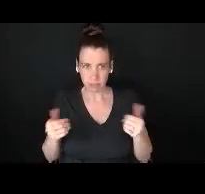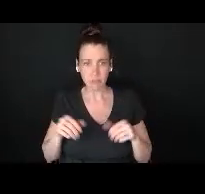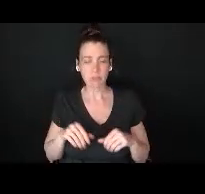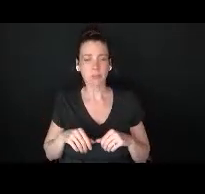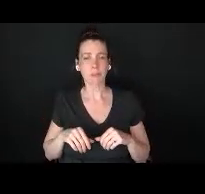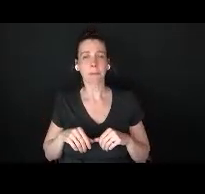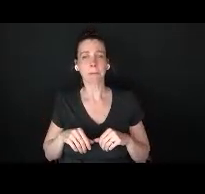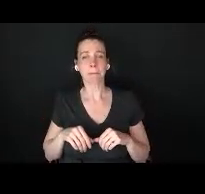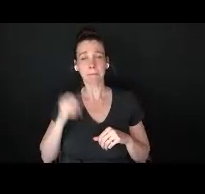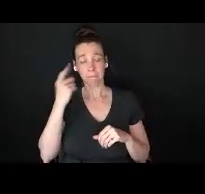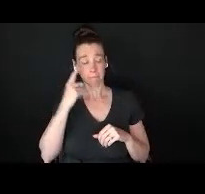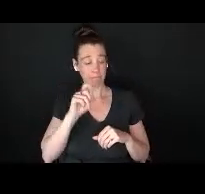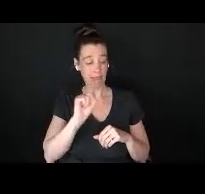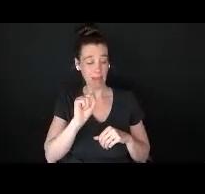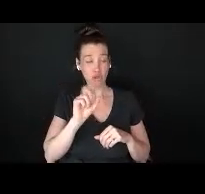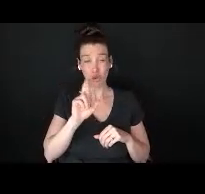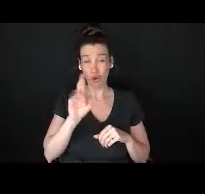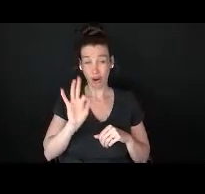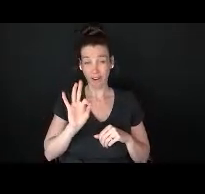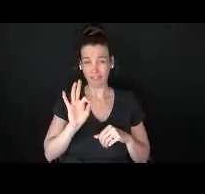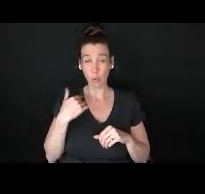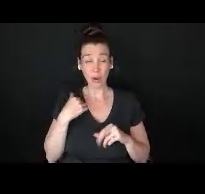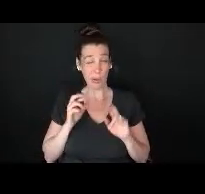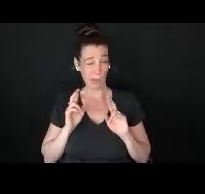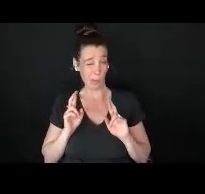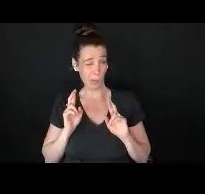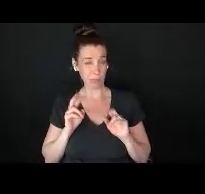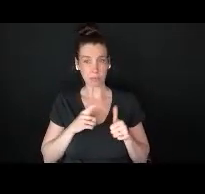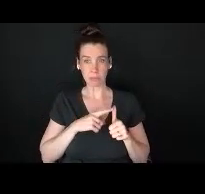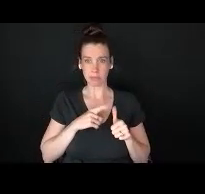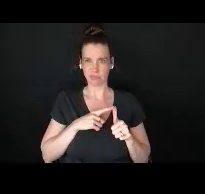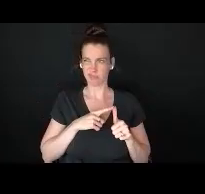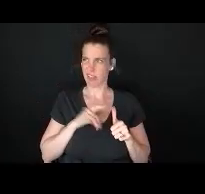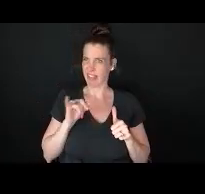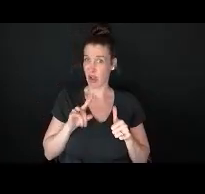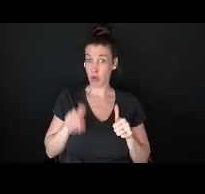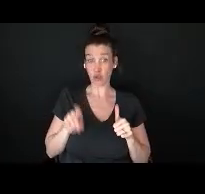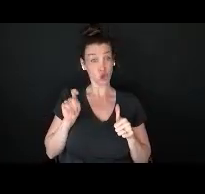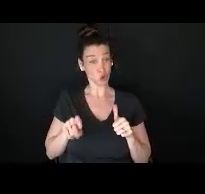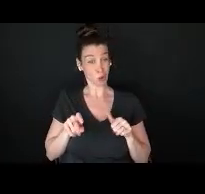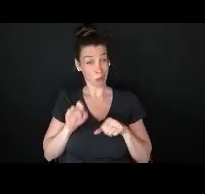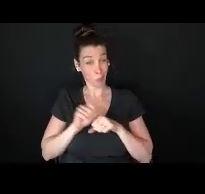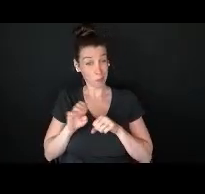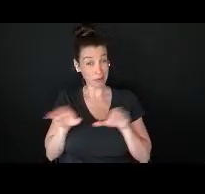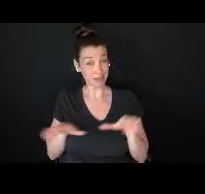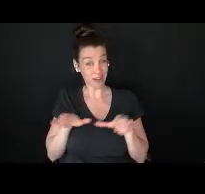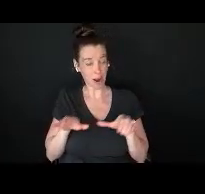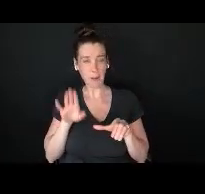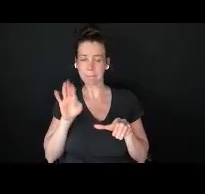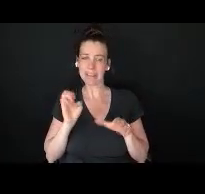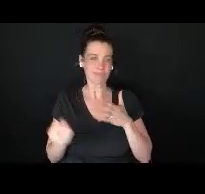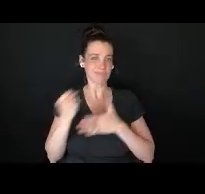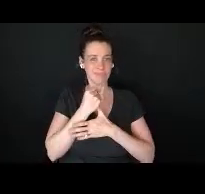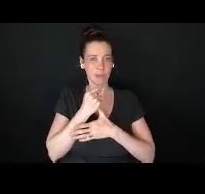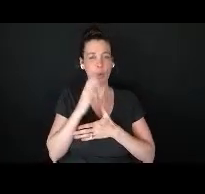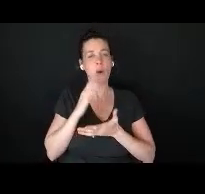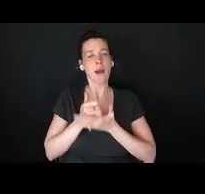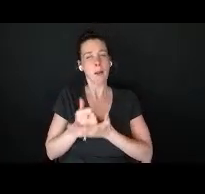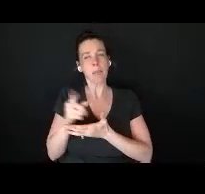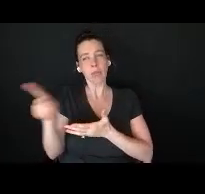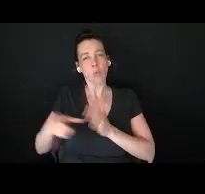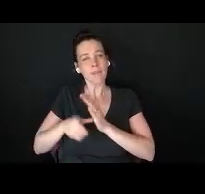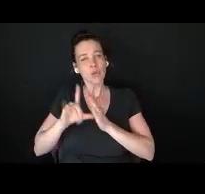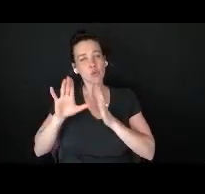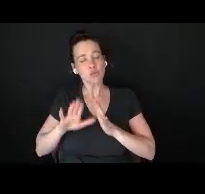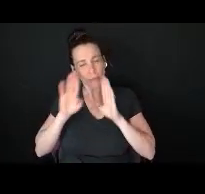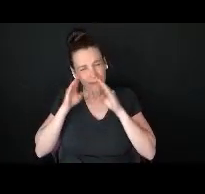With SRF, we hope that factor one, this question of should the work be done, really being front and center, helps reviewers to focus on that